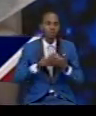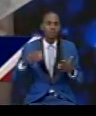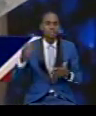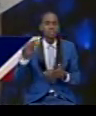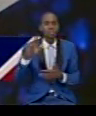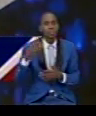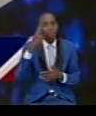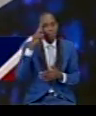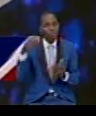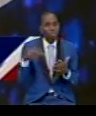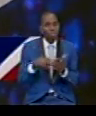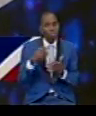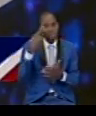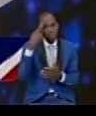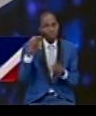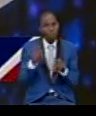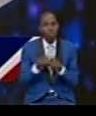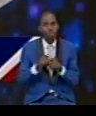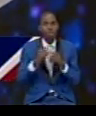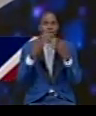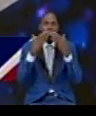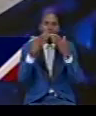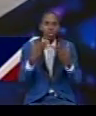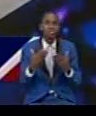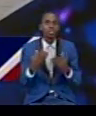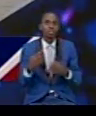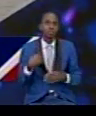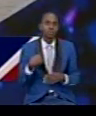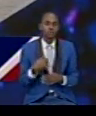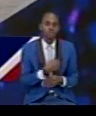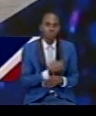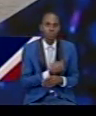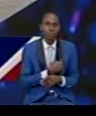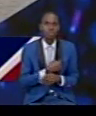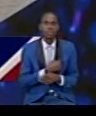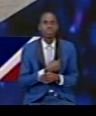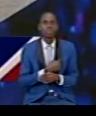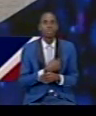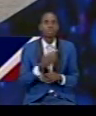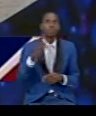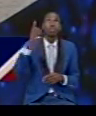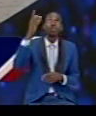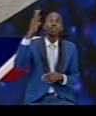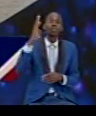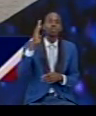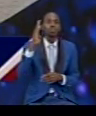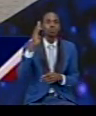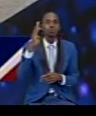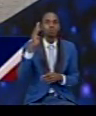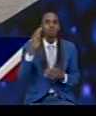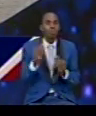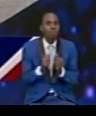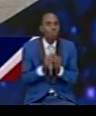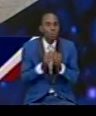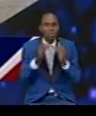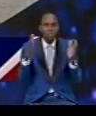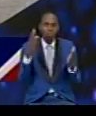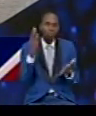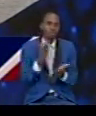for this course also we thank God without